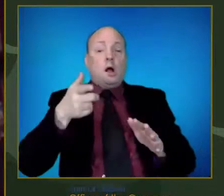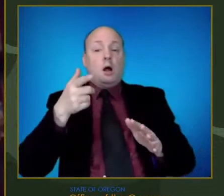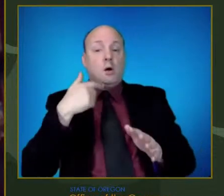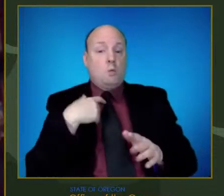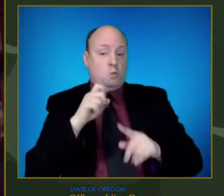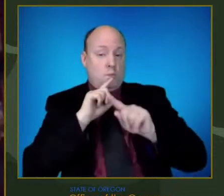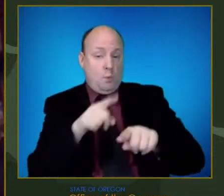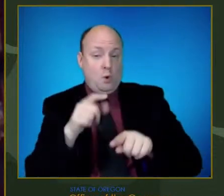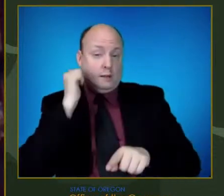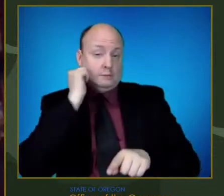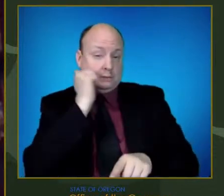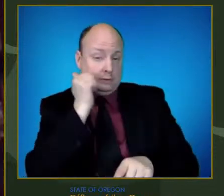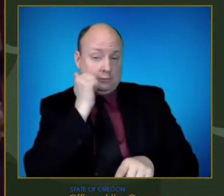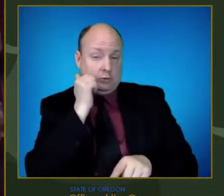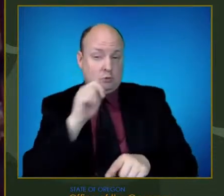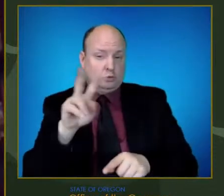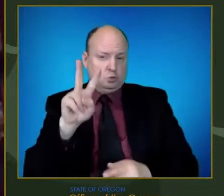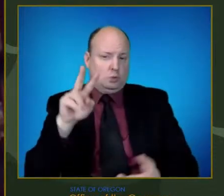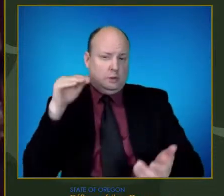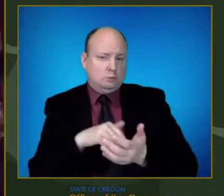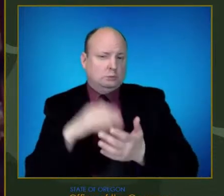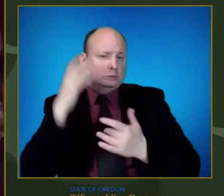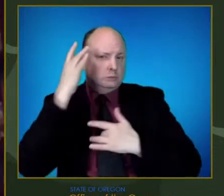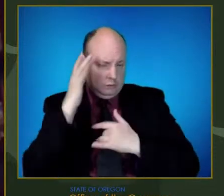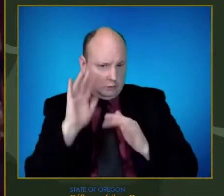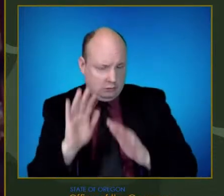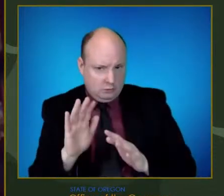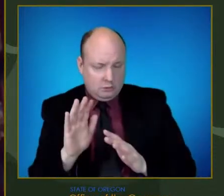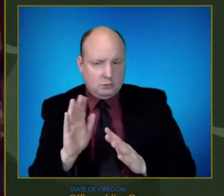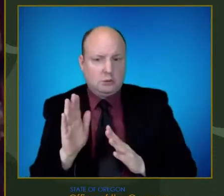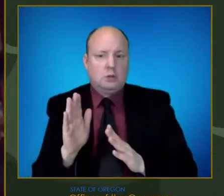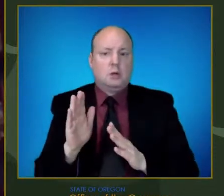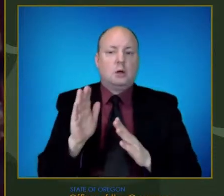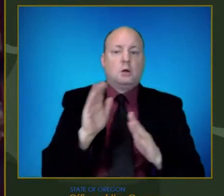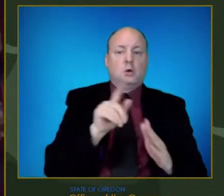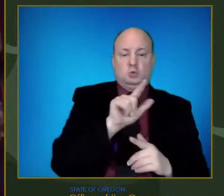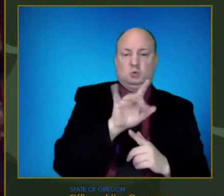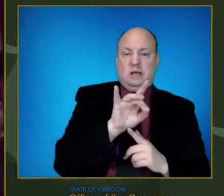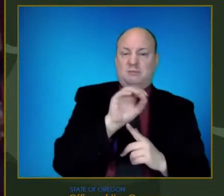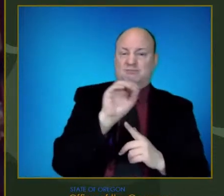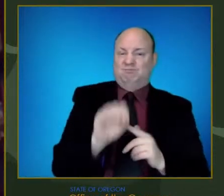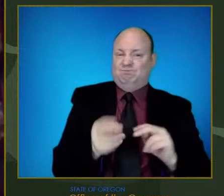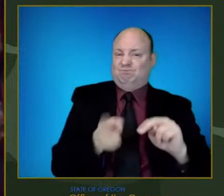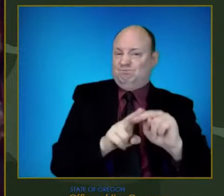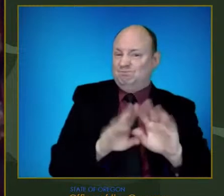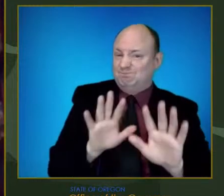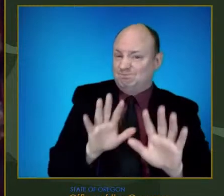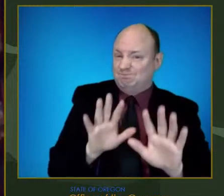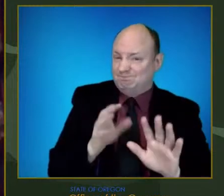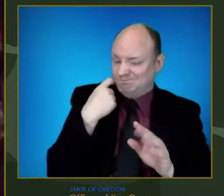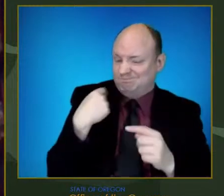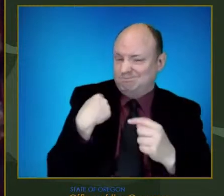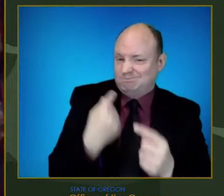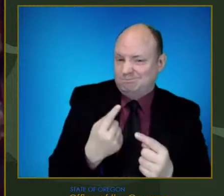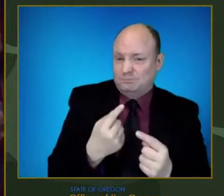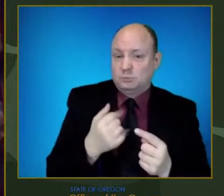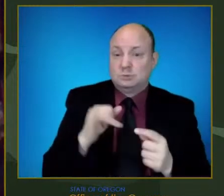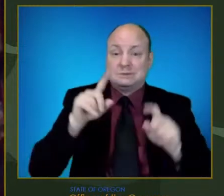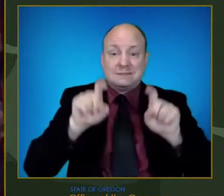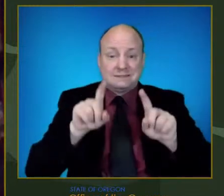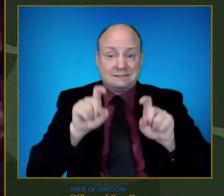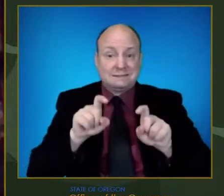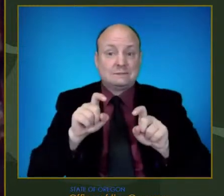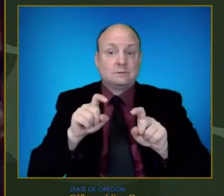COVID-19, a 28% increase over the previous week, and our percent positive test climbed to 3.7%,